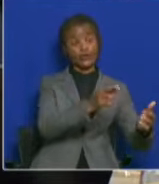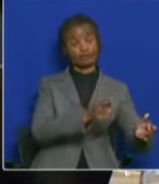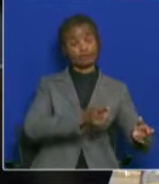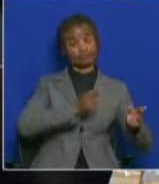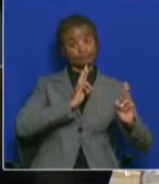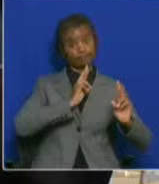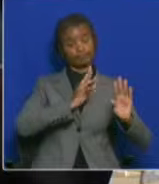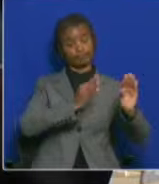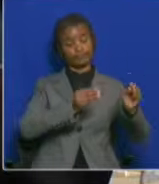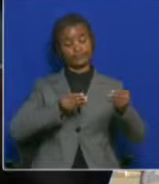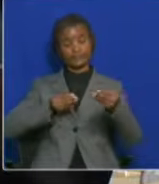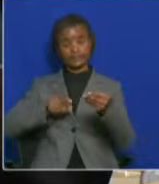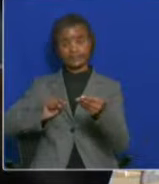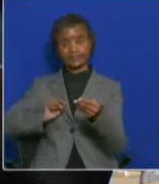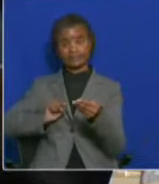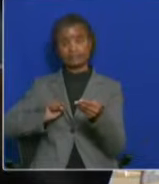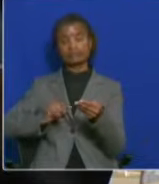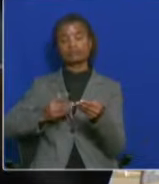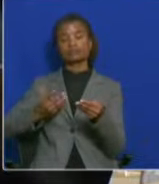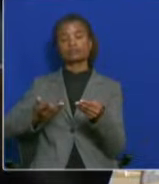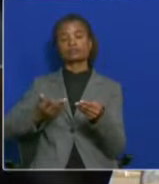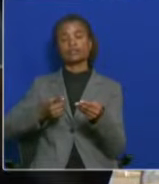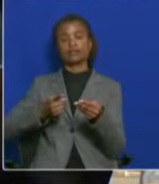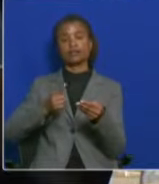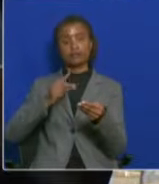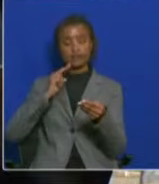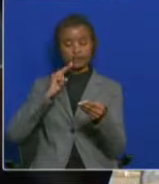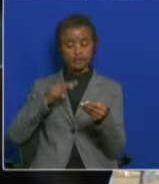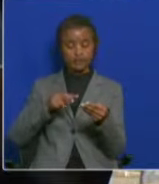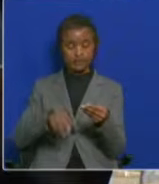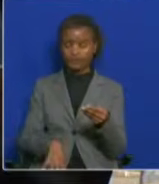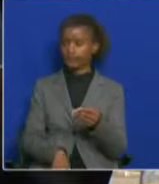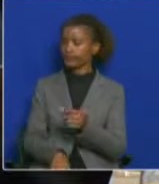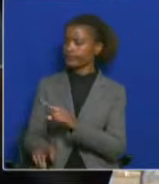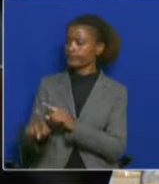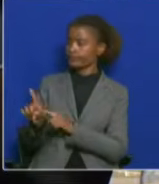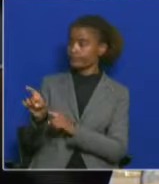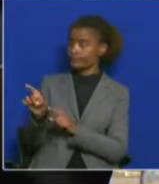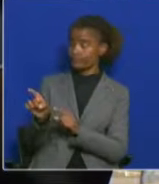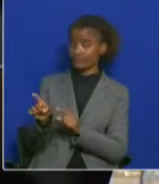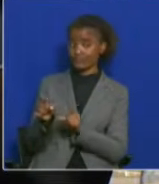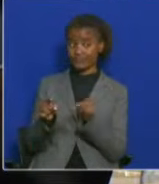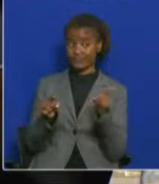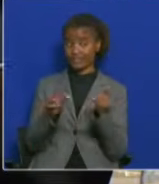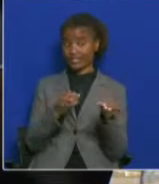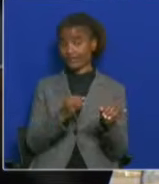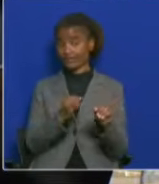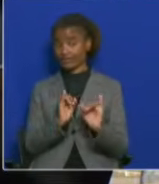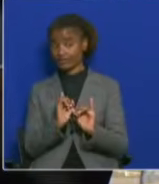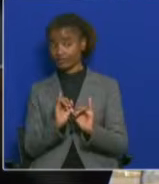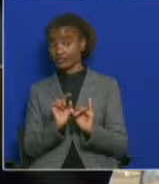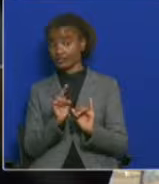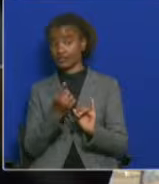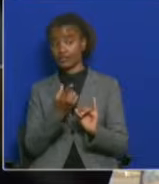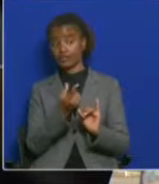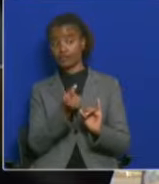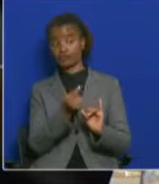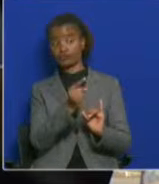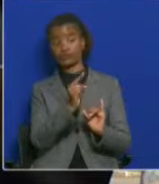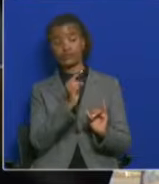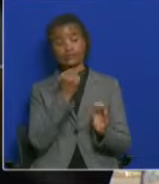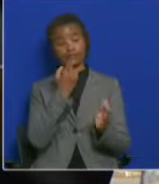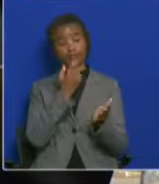go right there. Chair. Were they invited to make this submission? They were not invited to make the submission. It's a